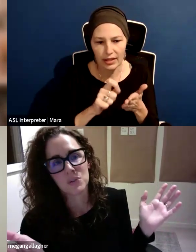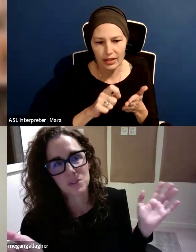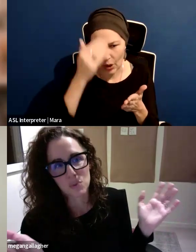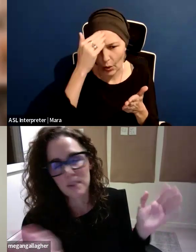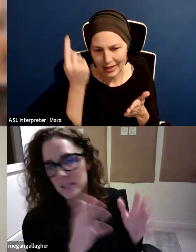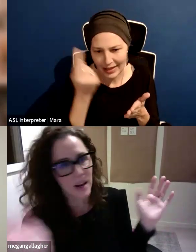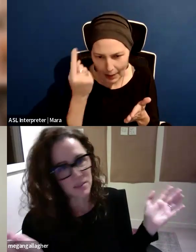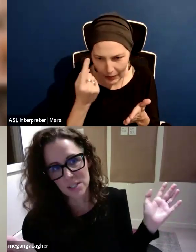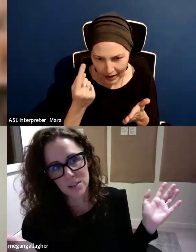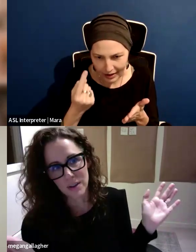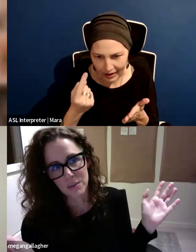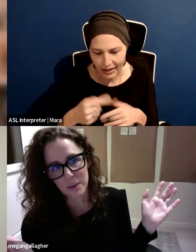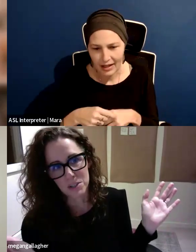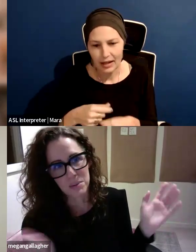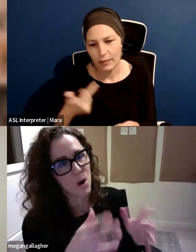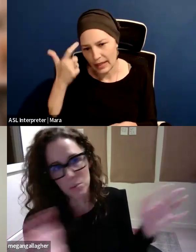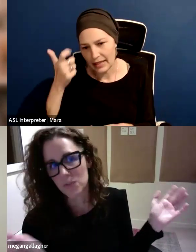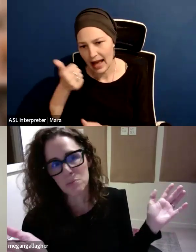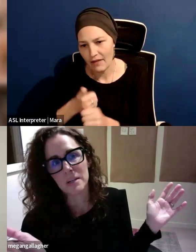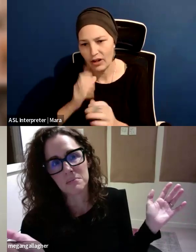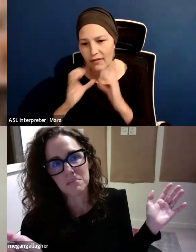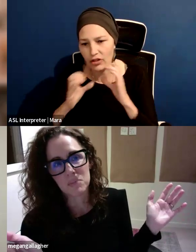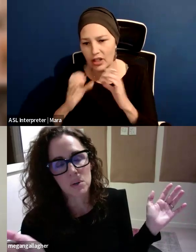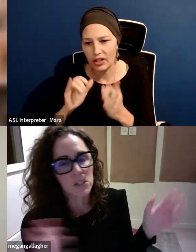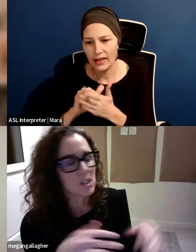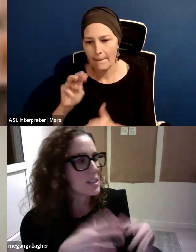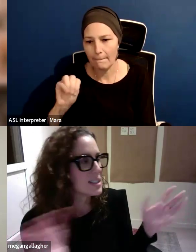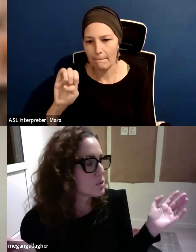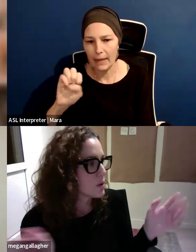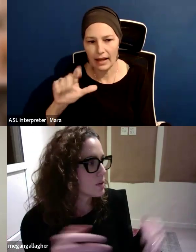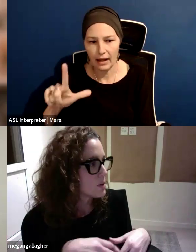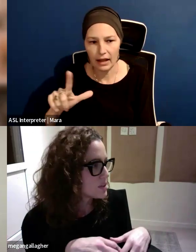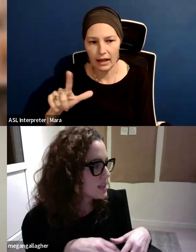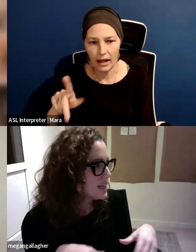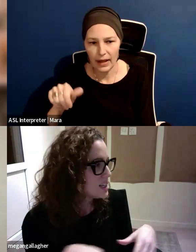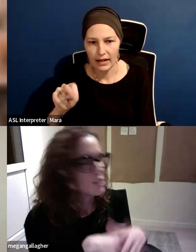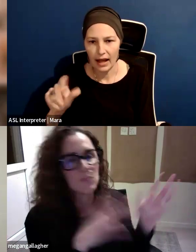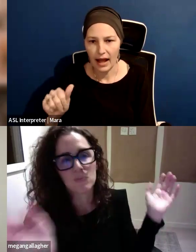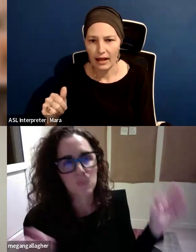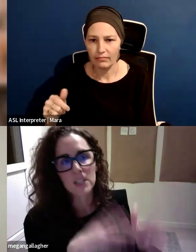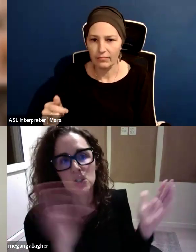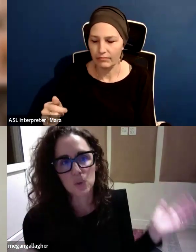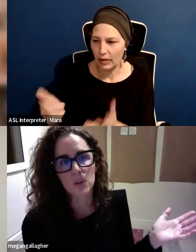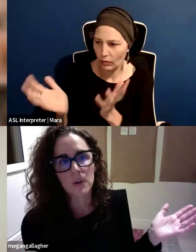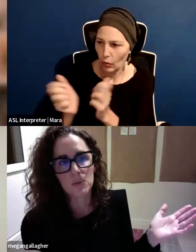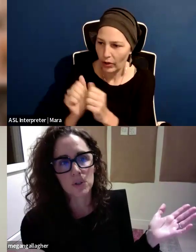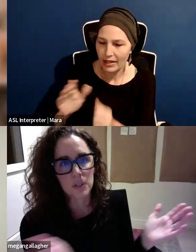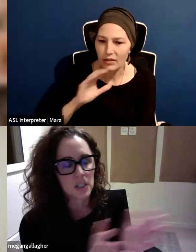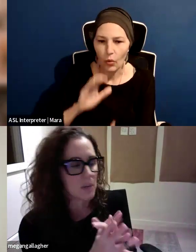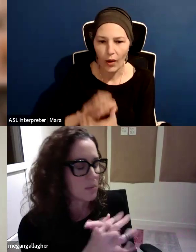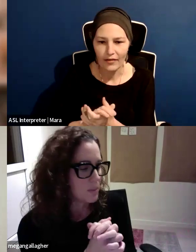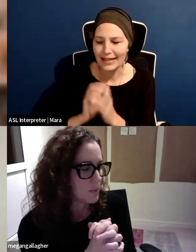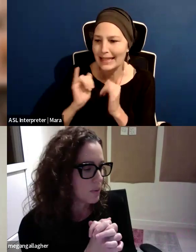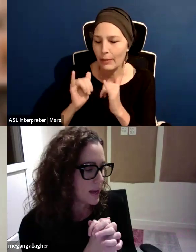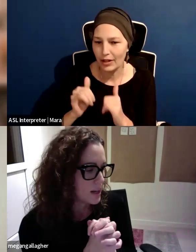Pena has with his wife is a conversation I've had with my husband, almost Hmm. verbatim. So Hmm. it's just one of those, it just rings true. I'm sure it